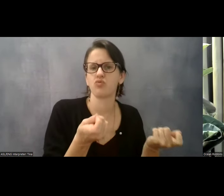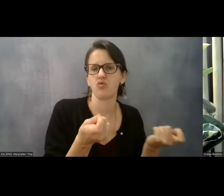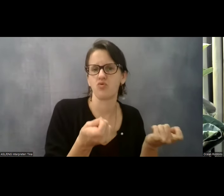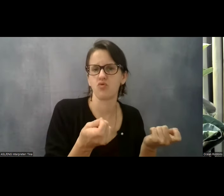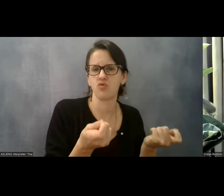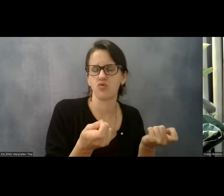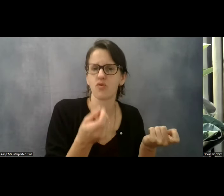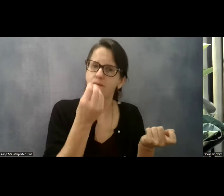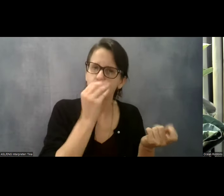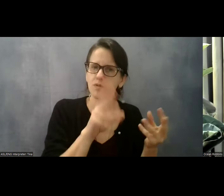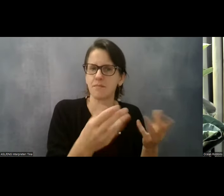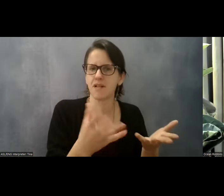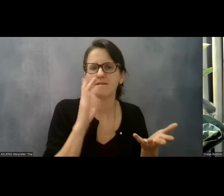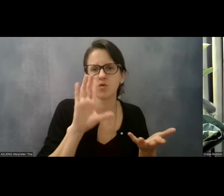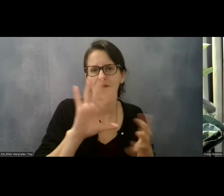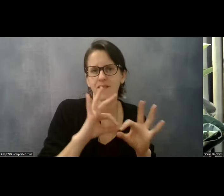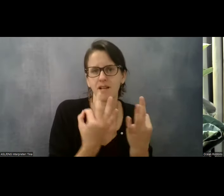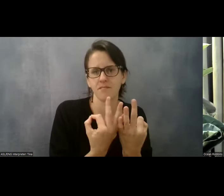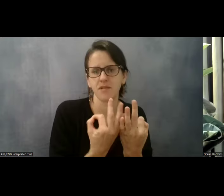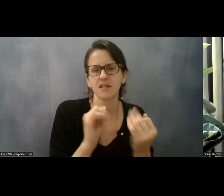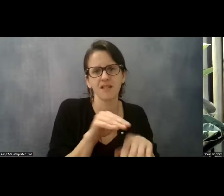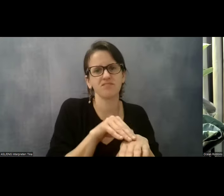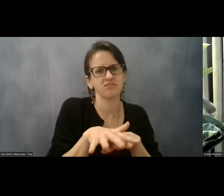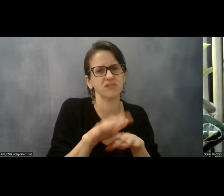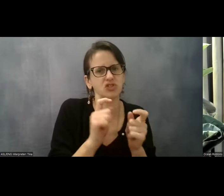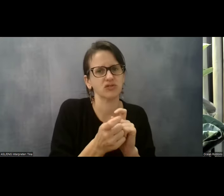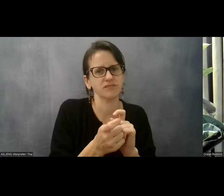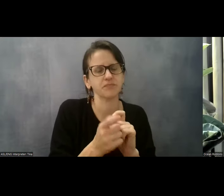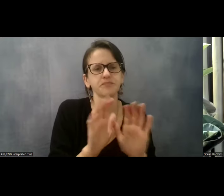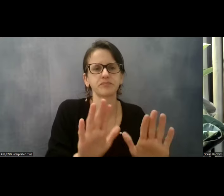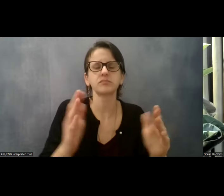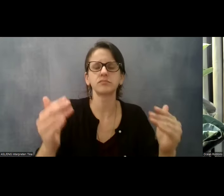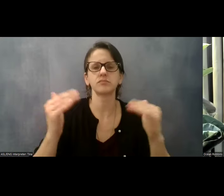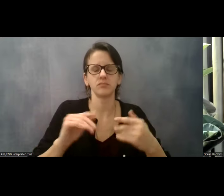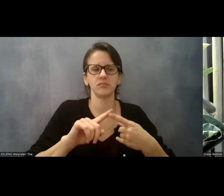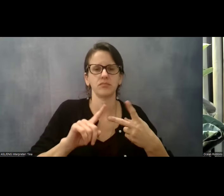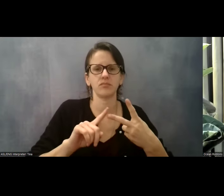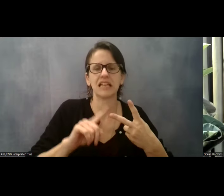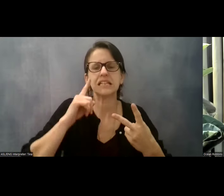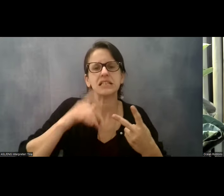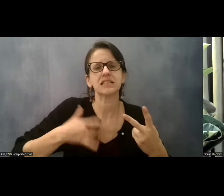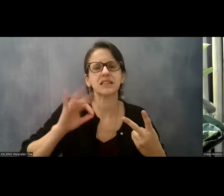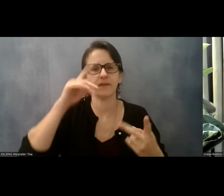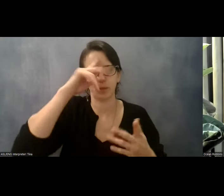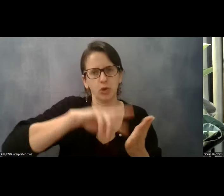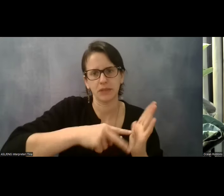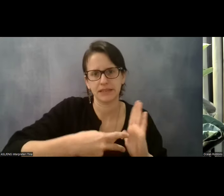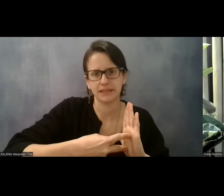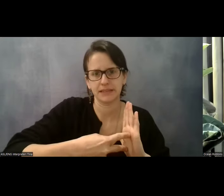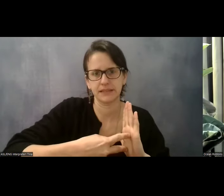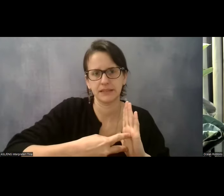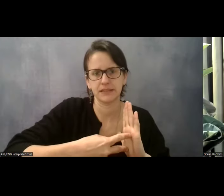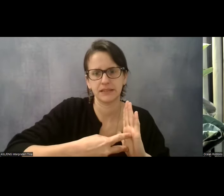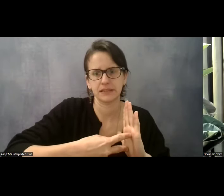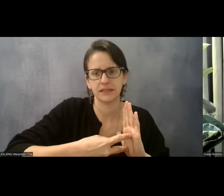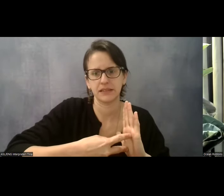reassuring, and it could make a world of difference at some point. Number two is a sense of purpose. You know, so many